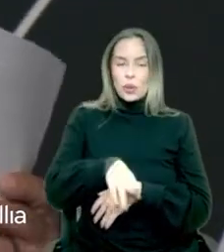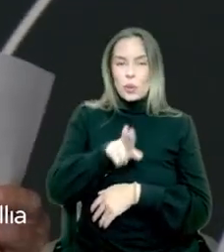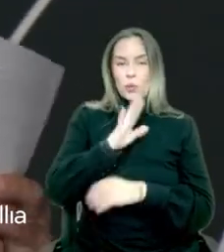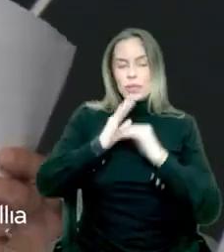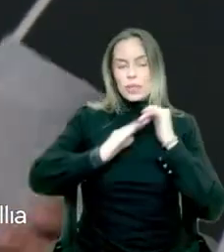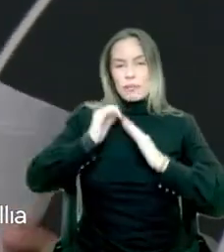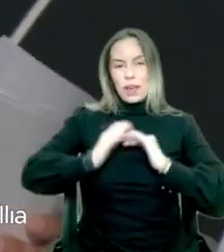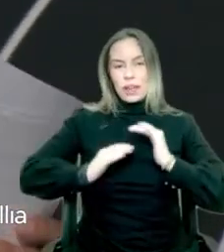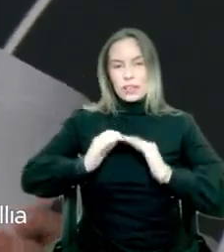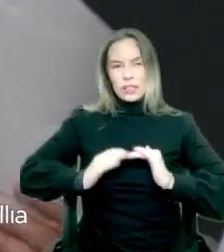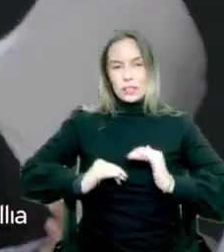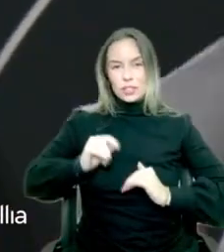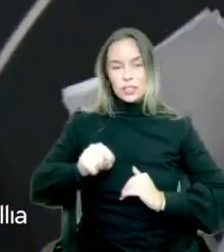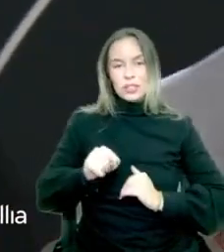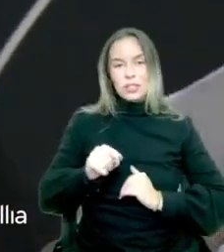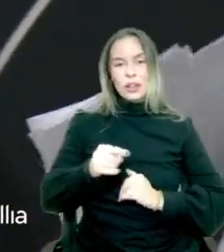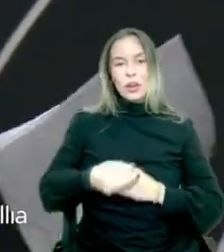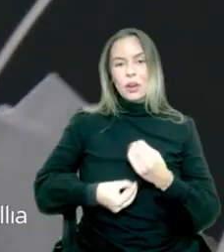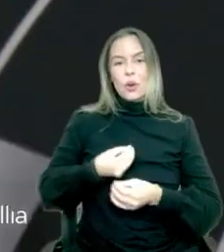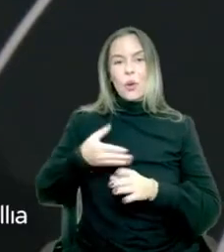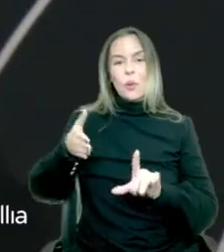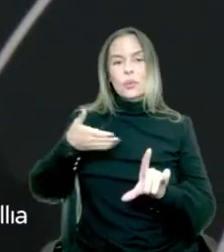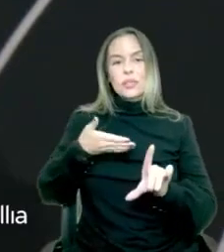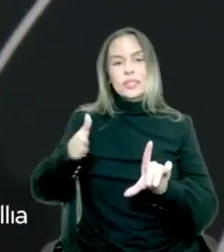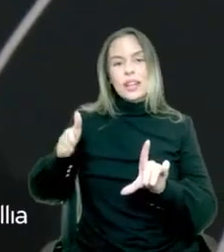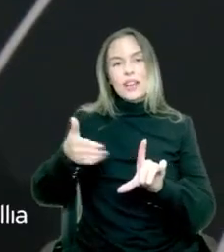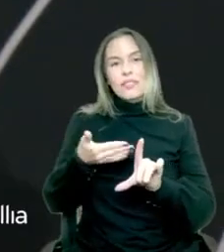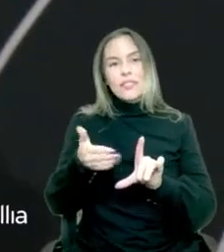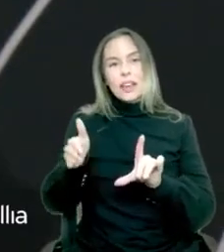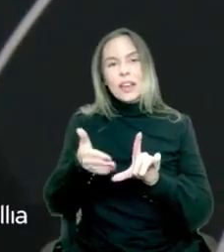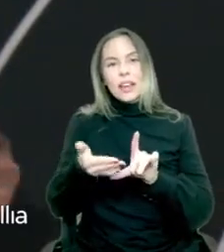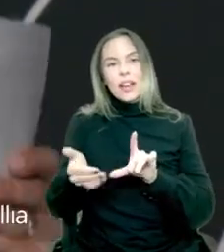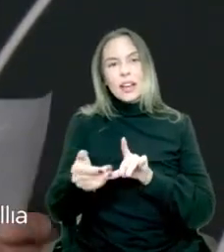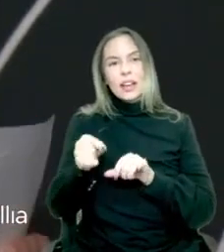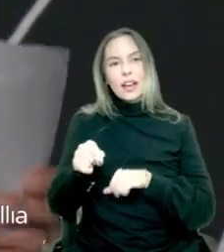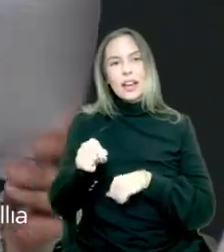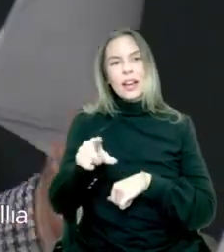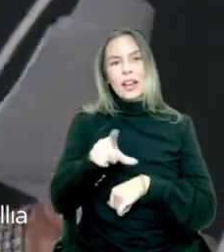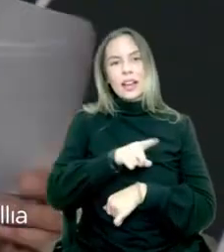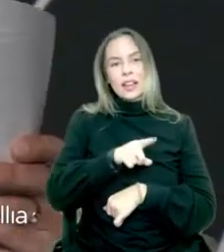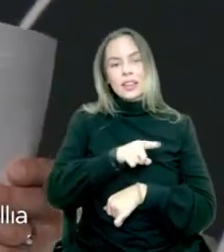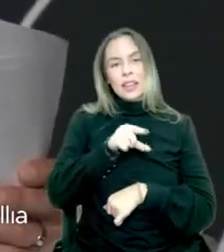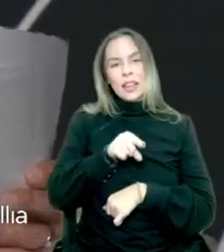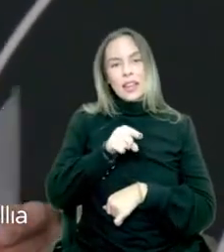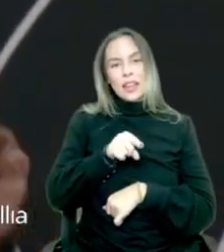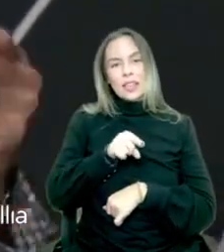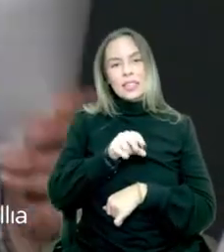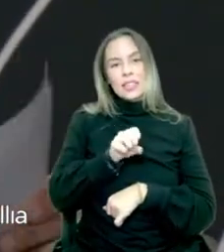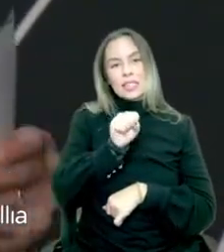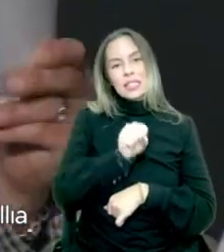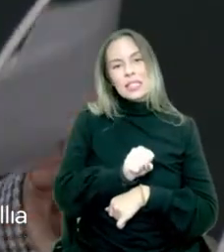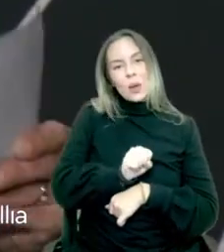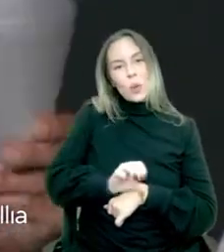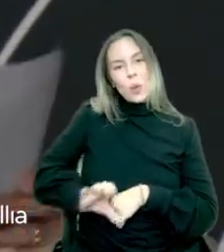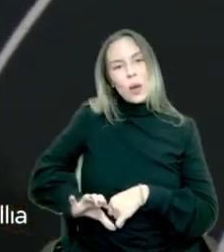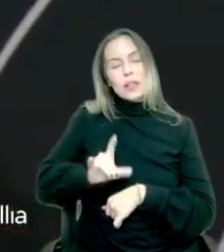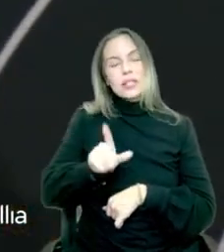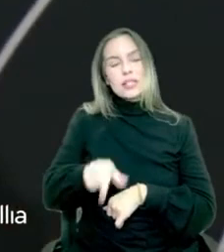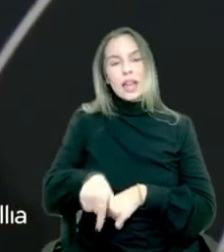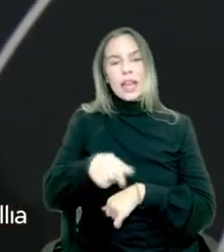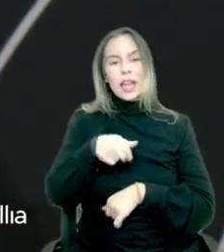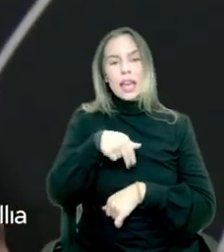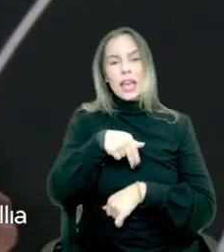you navigate it inside a company the size of Southwest? How do you start, get leadership buy-in to get